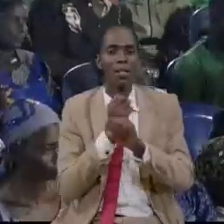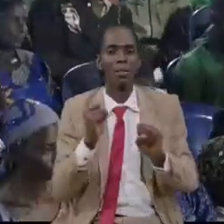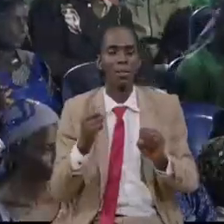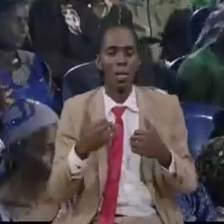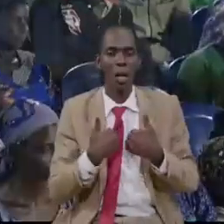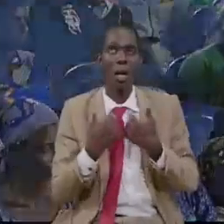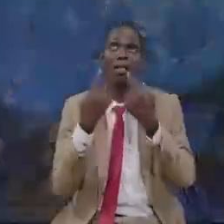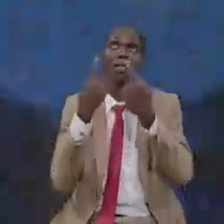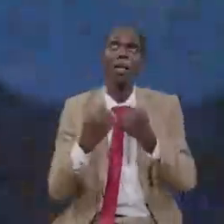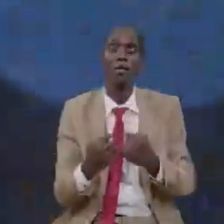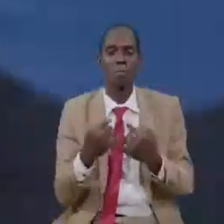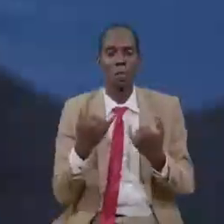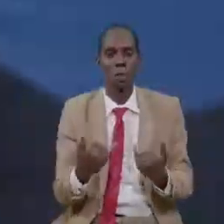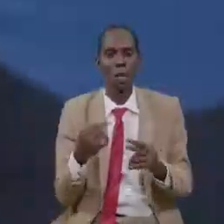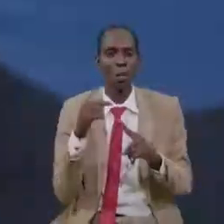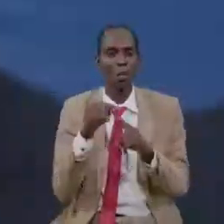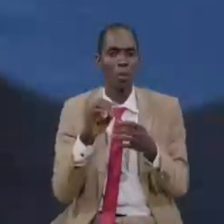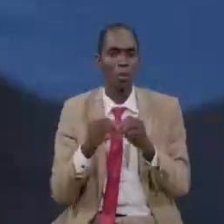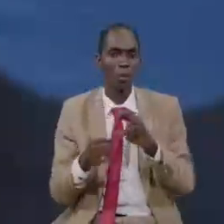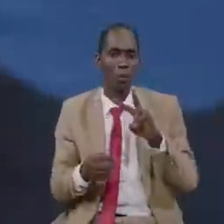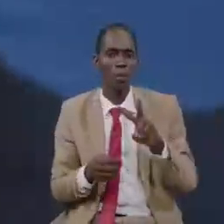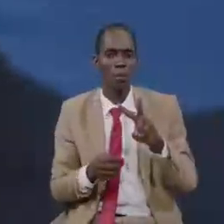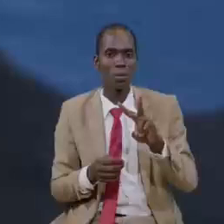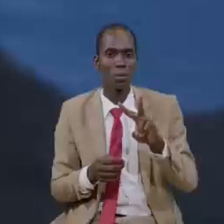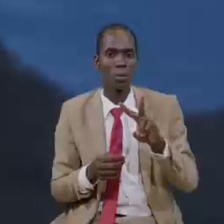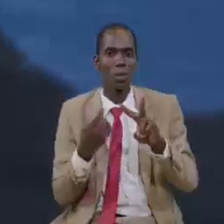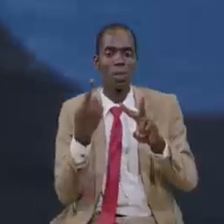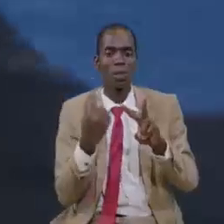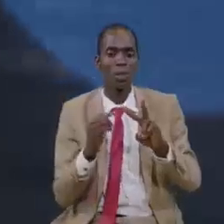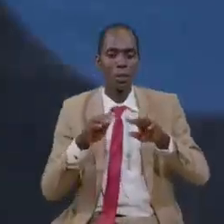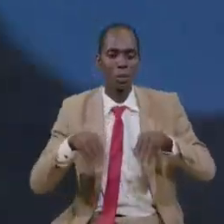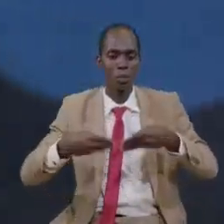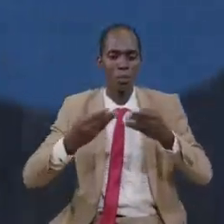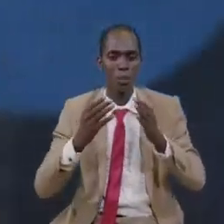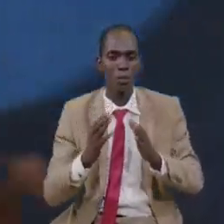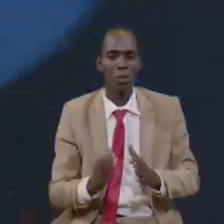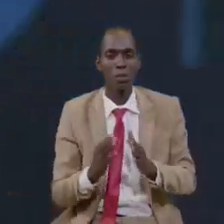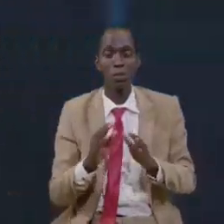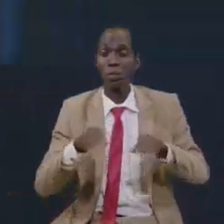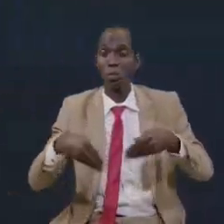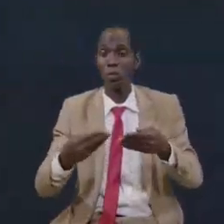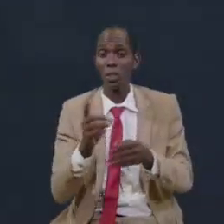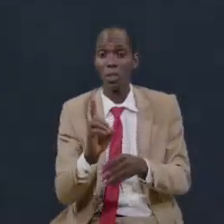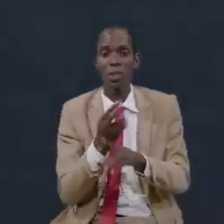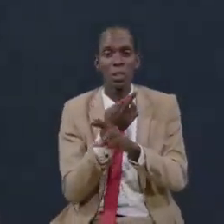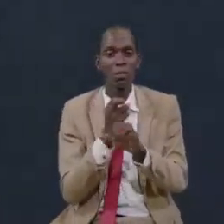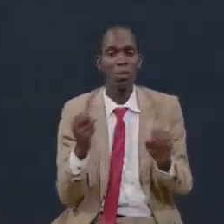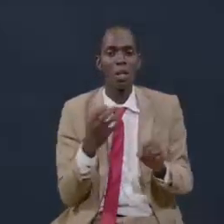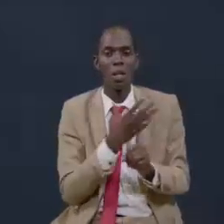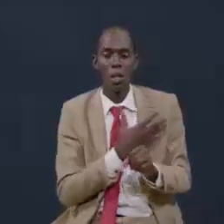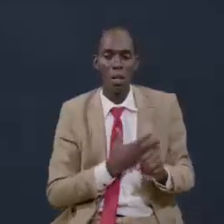two. Number two, we're looking at the provided redemption and recovery from